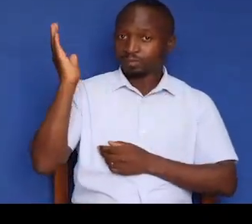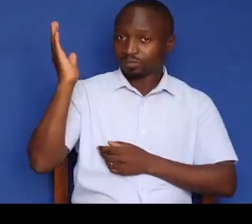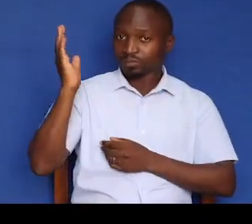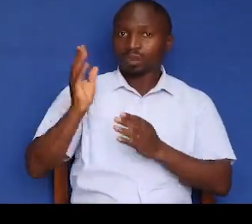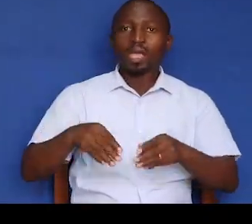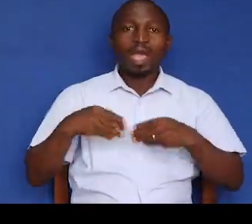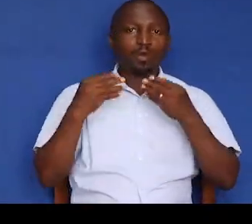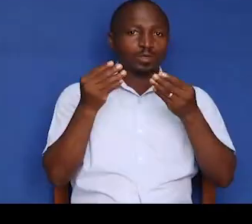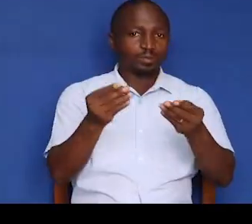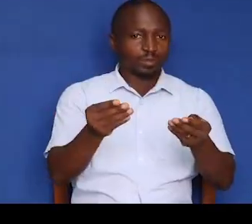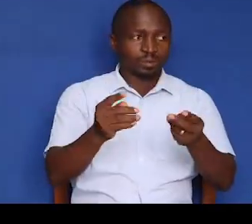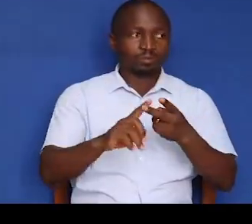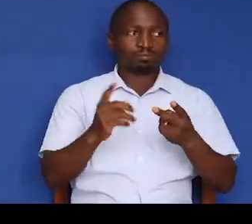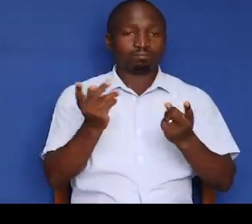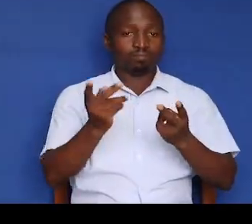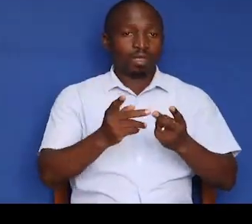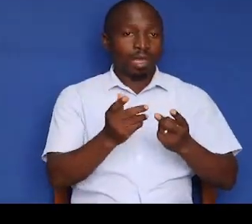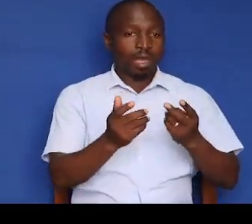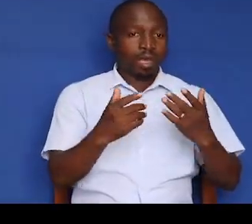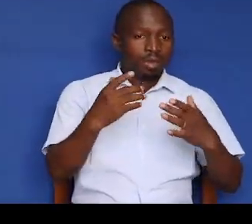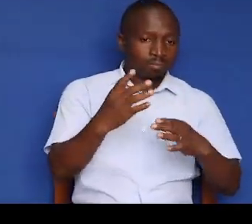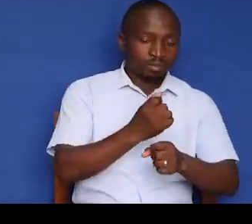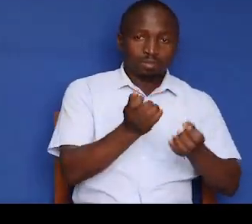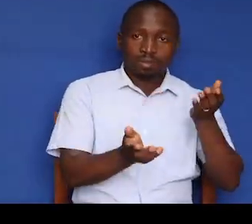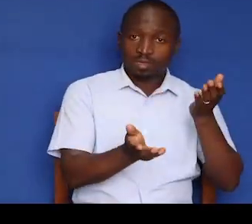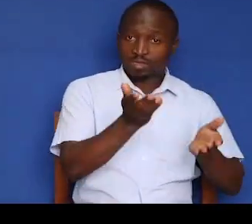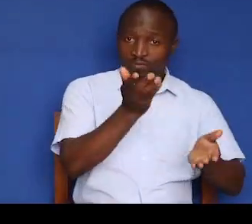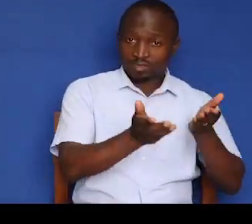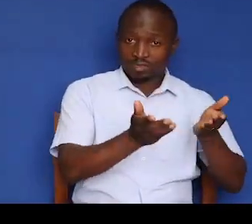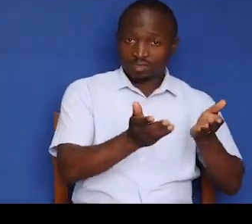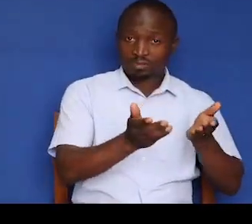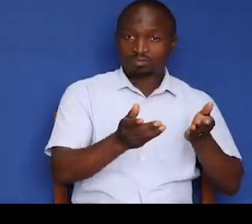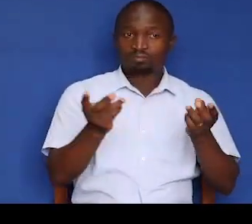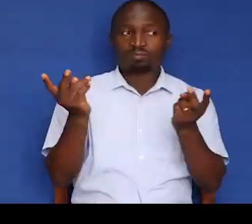average revenue equal to total revenue, which is seen 100